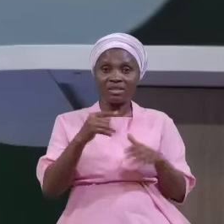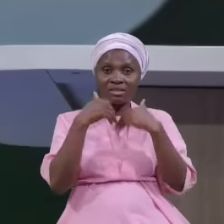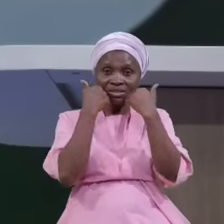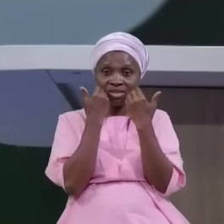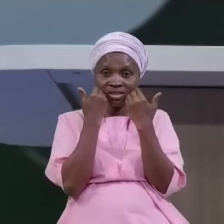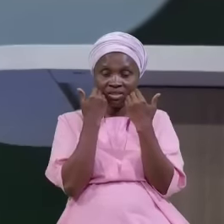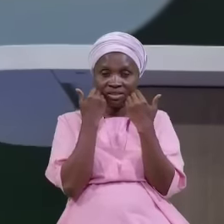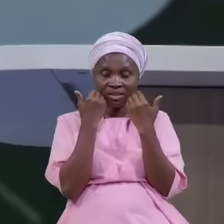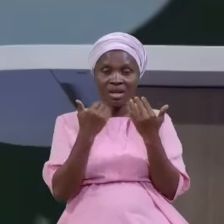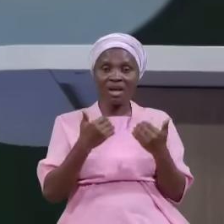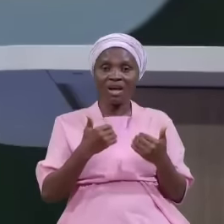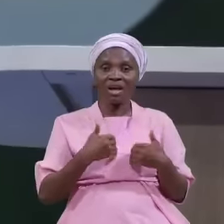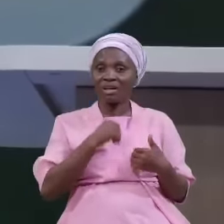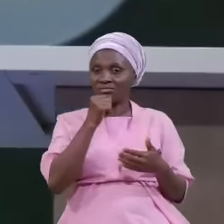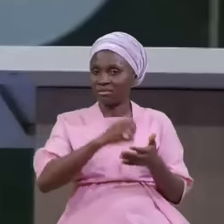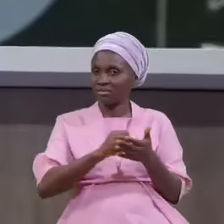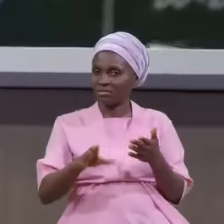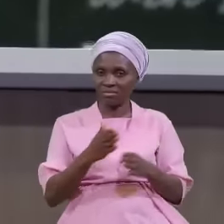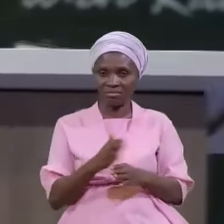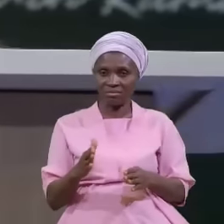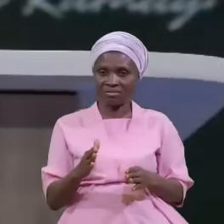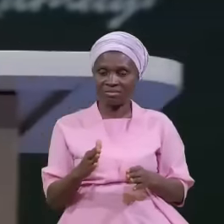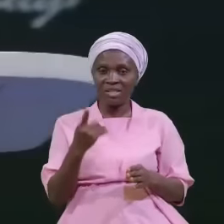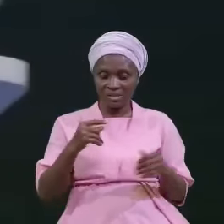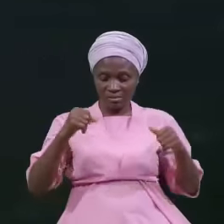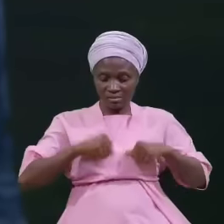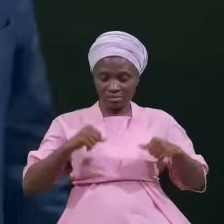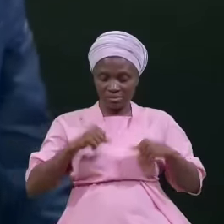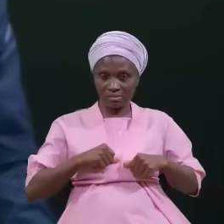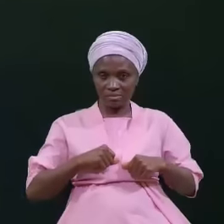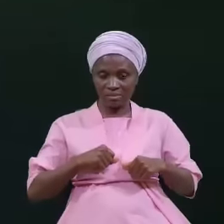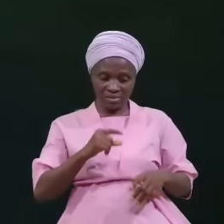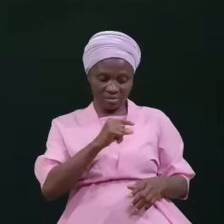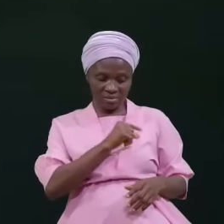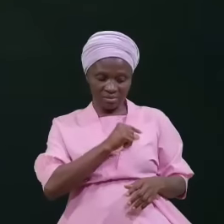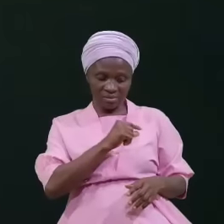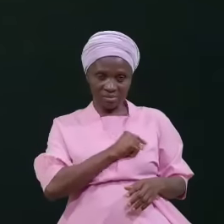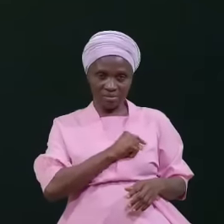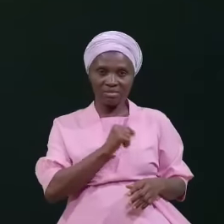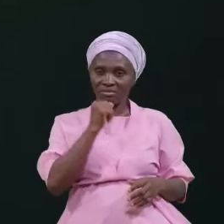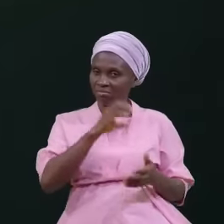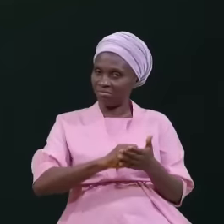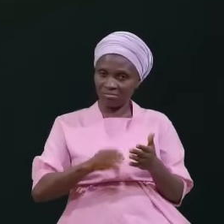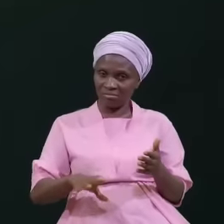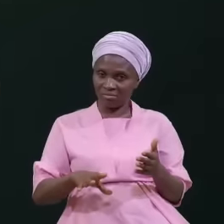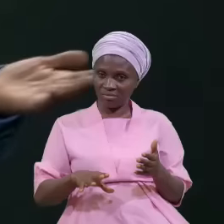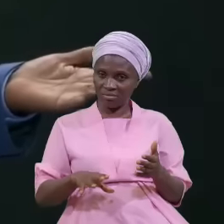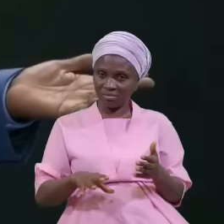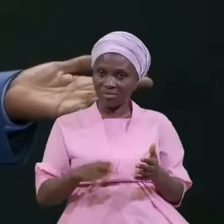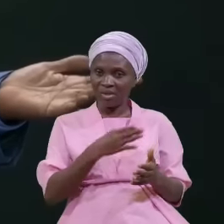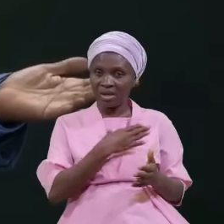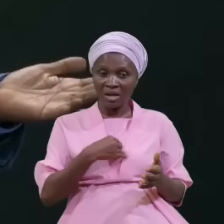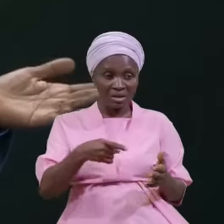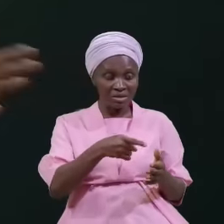taken away. The condemnation, the guilt has not been taken away. And they don't even have mind it